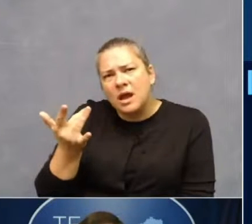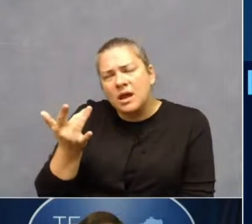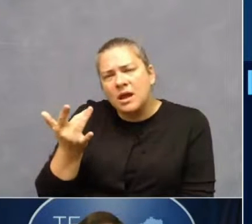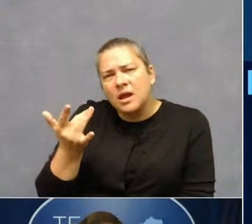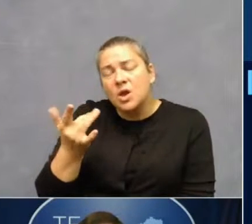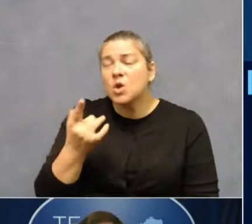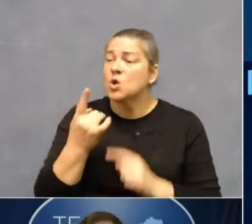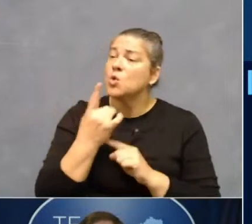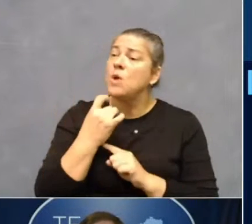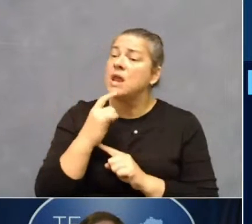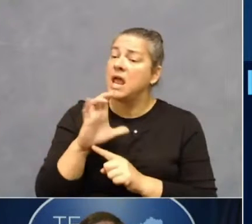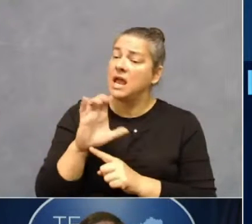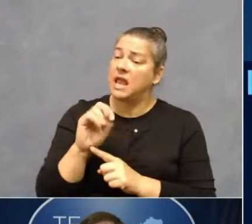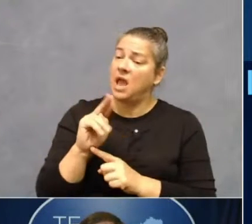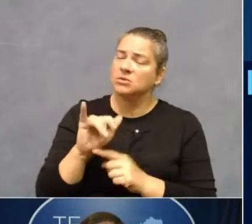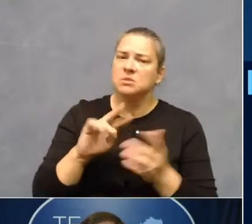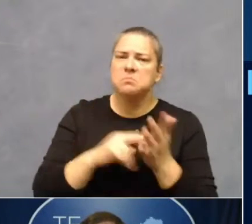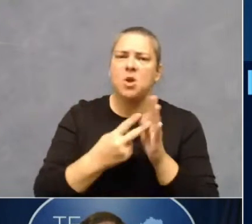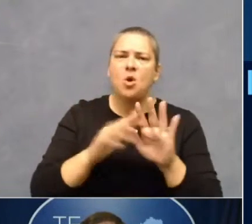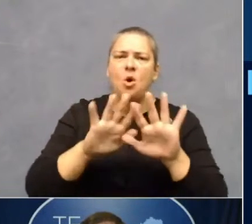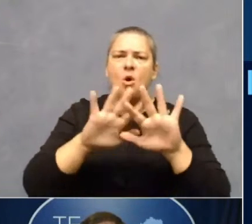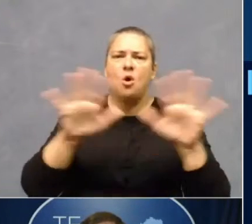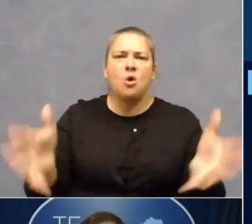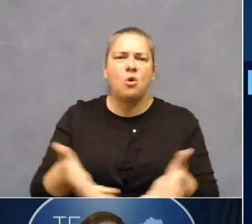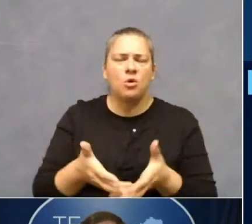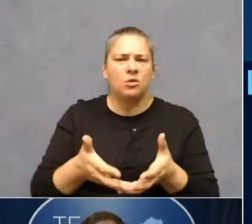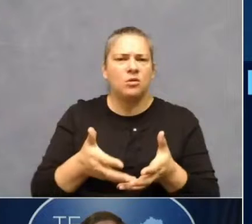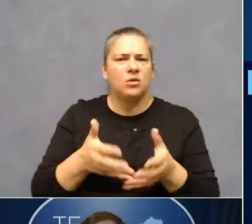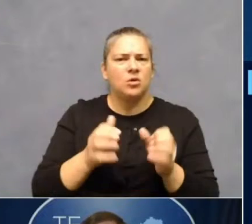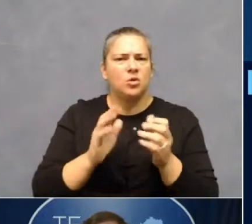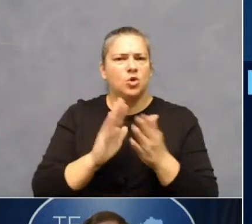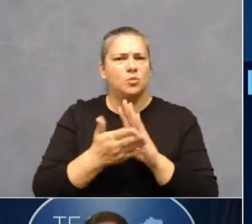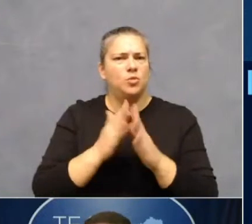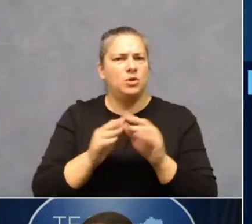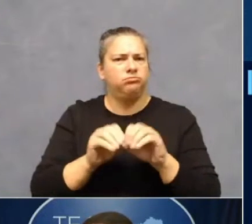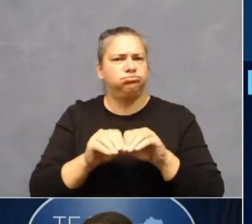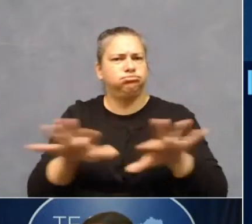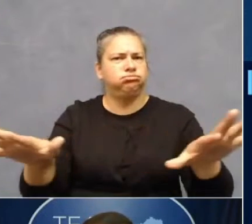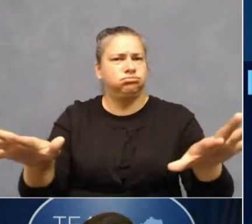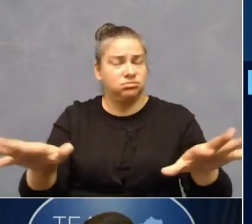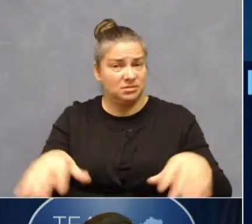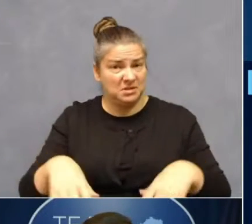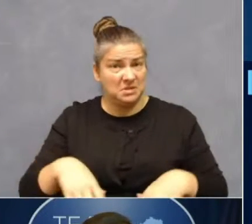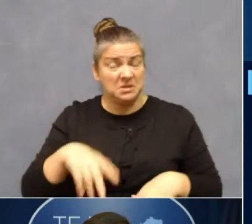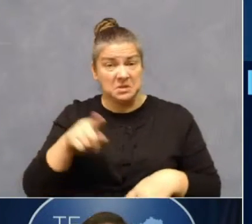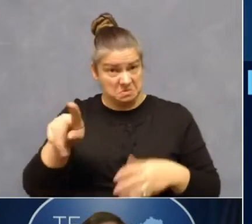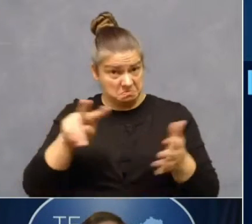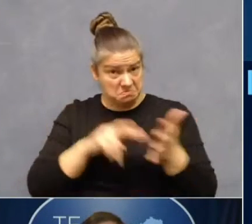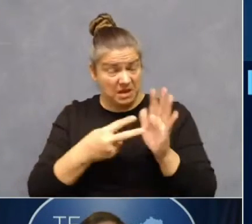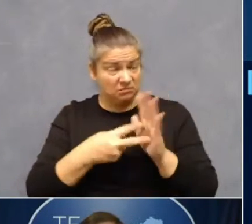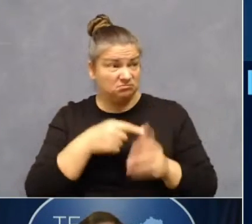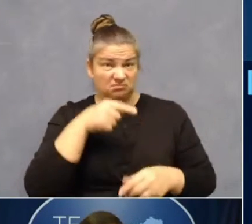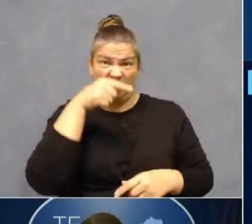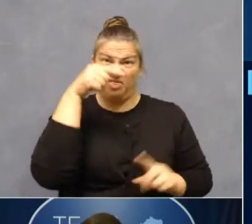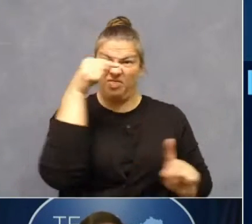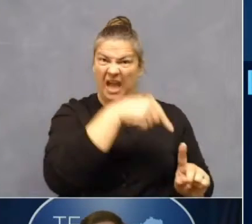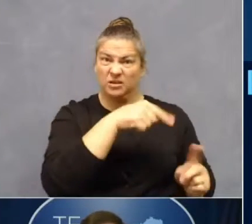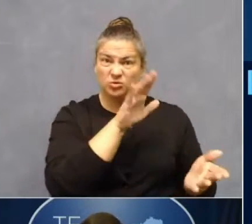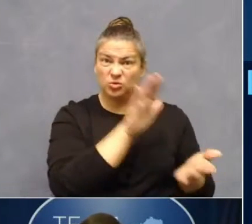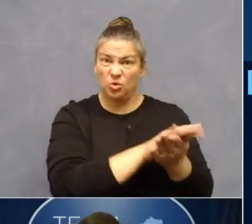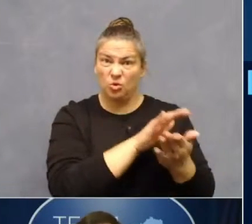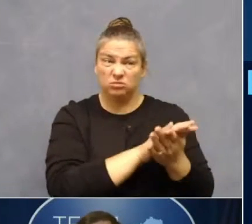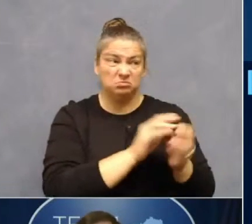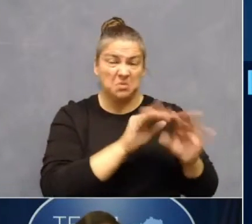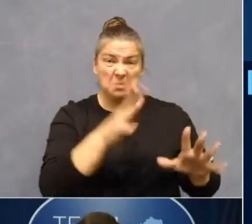spread. Doesn't mean it's necessarily happening in the schools or it's spreading because of the schools. It just